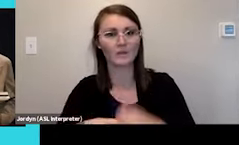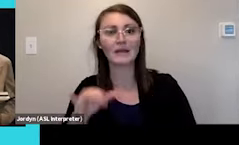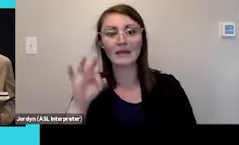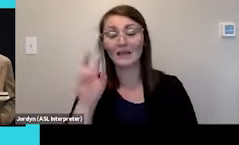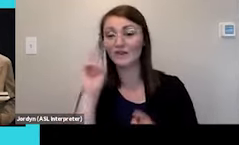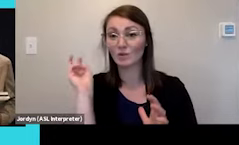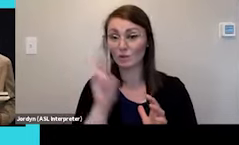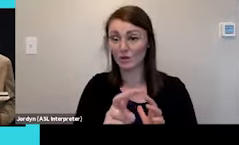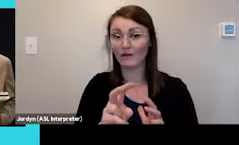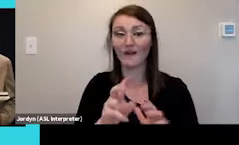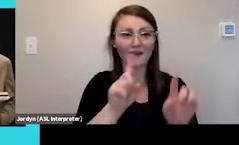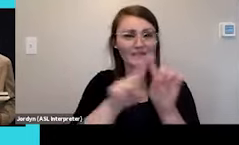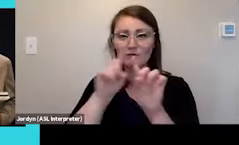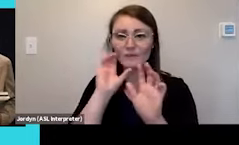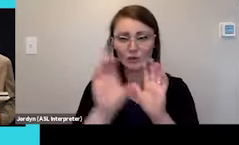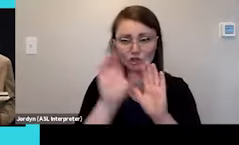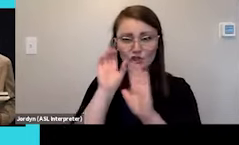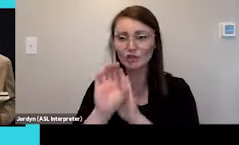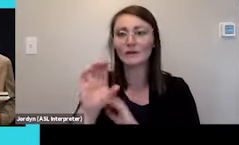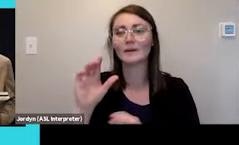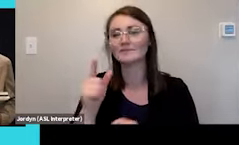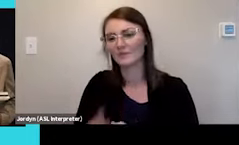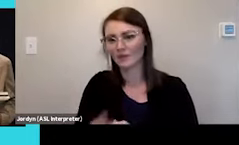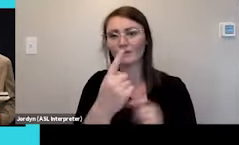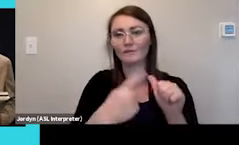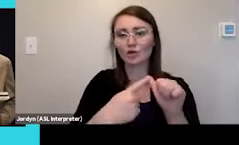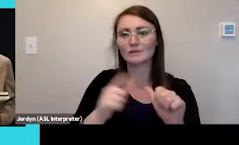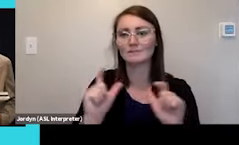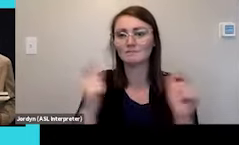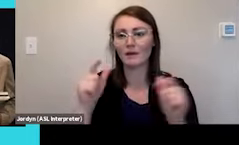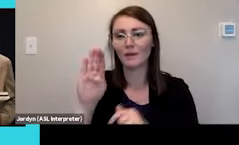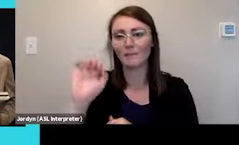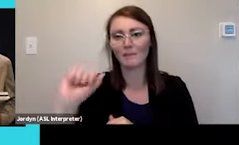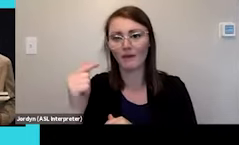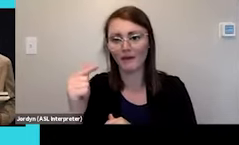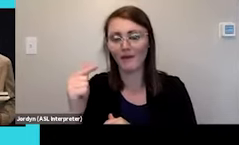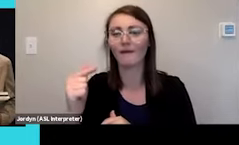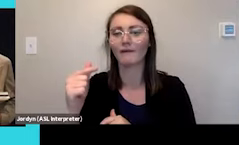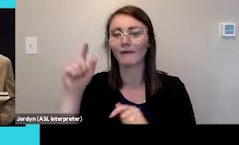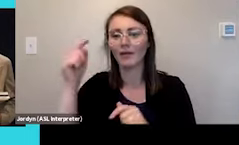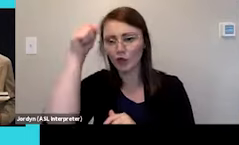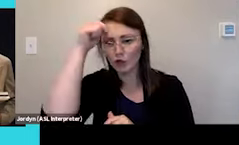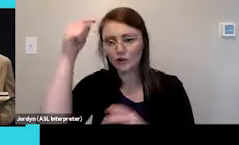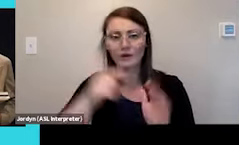the films represented here are The Big Bang Theory, Atypical, The Good Doctor,